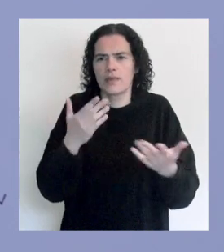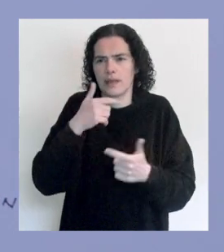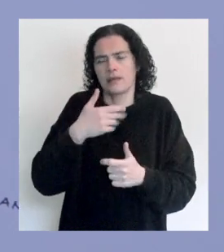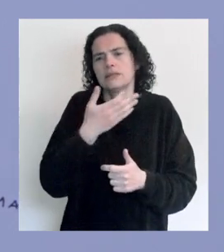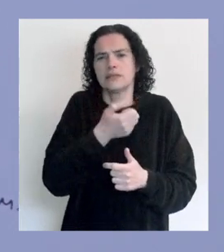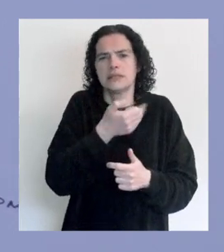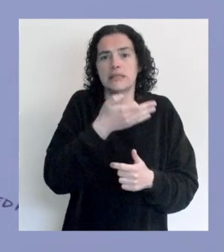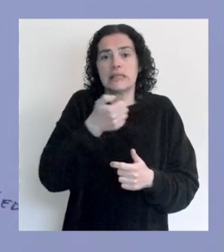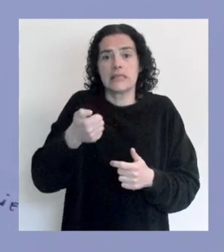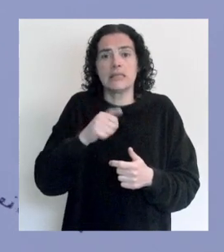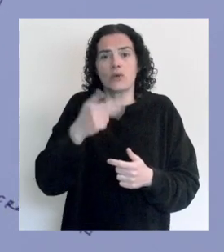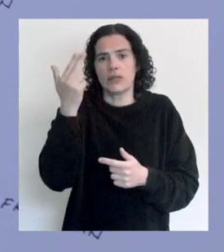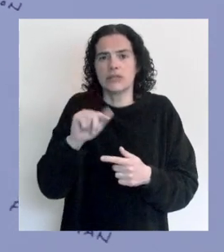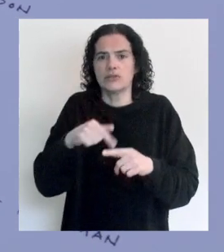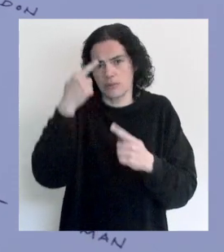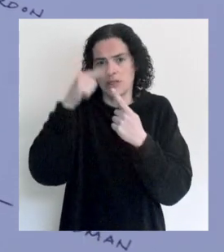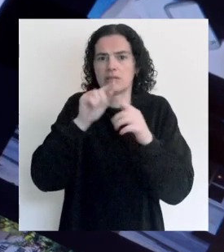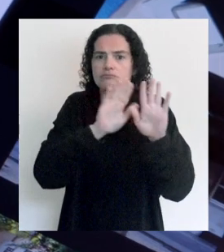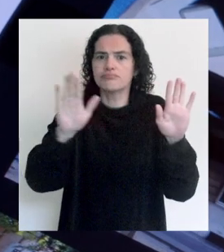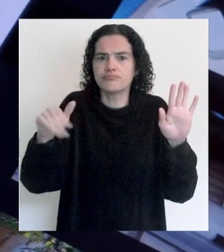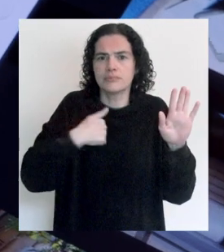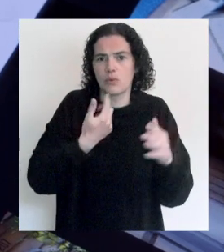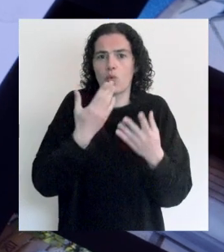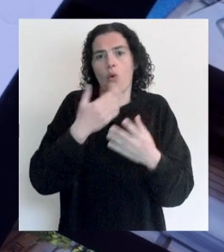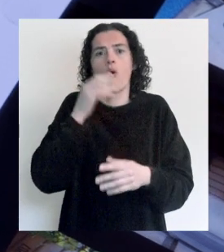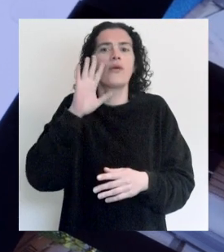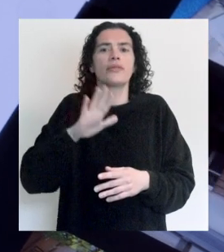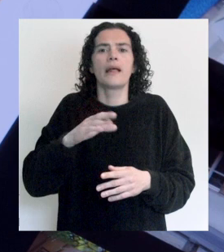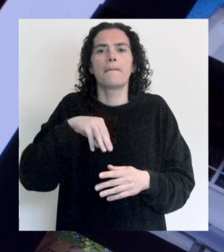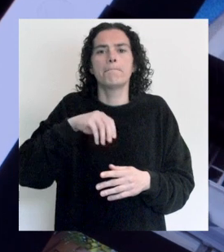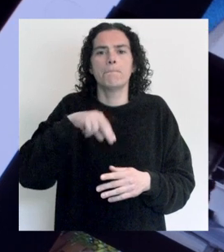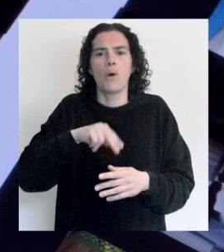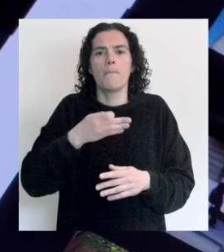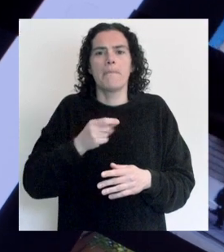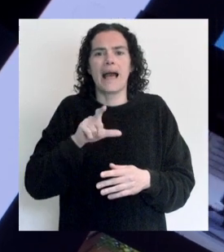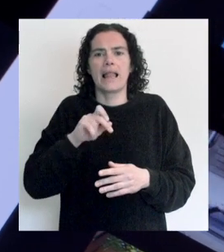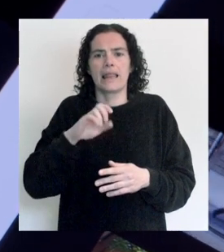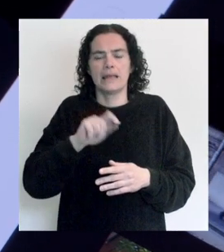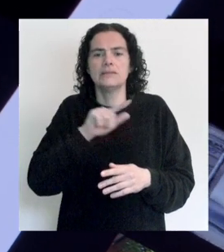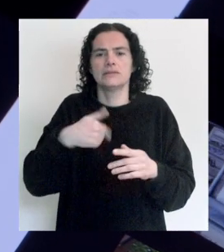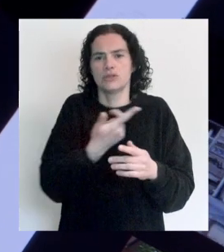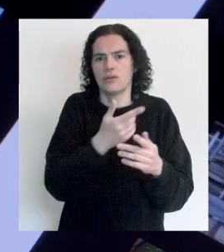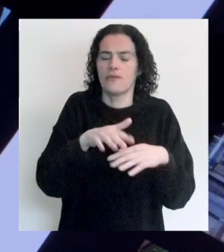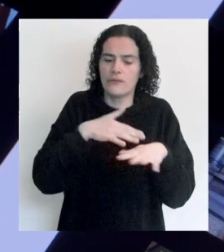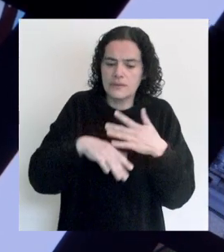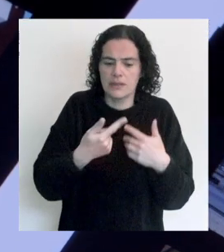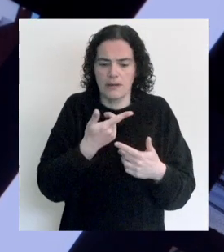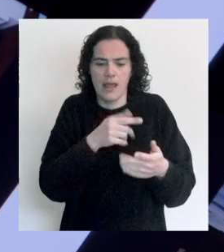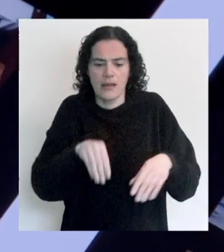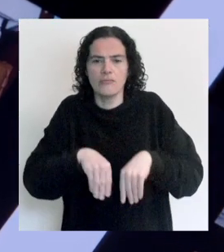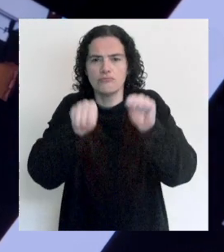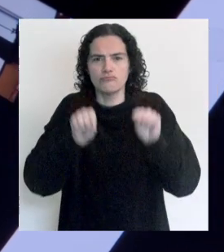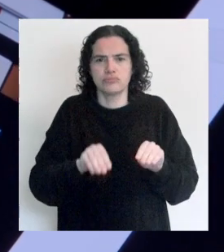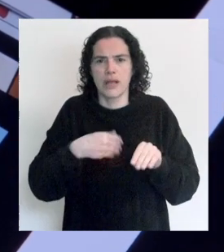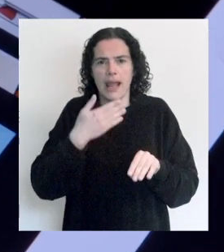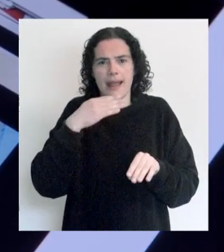invited like 75 artists to exhibit in this tiny hotel room in Montparnasse, and Annette Messager would do a cover of the bed with,